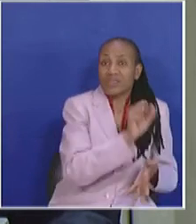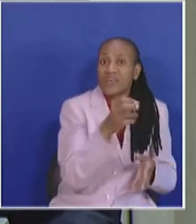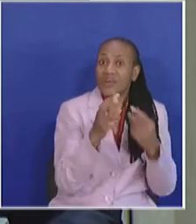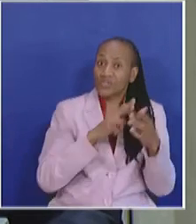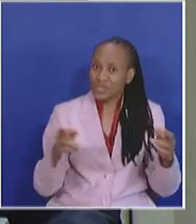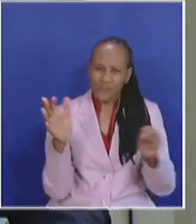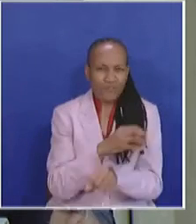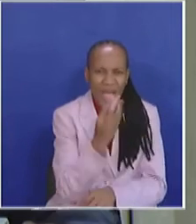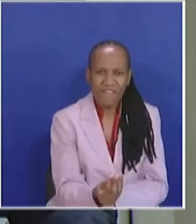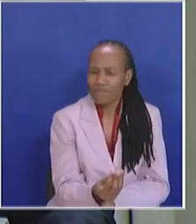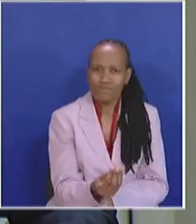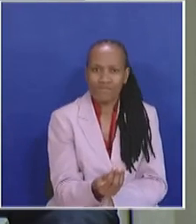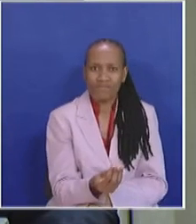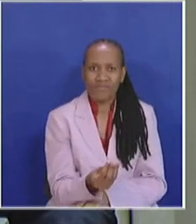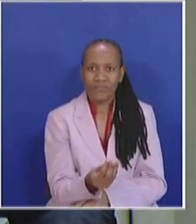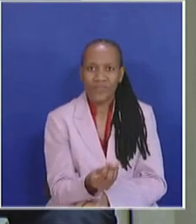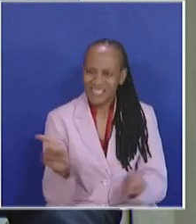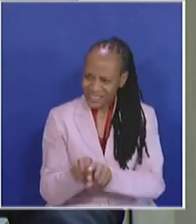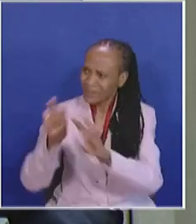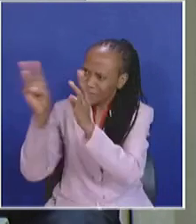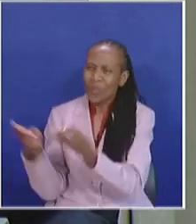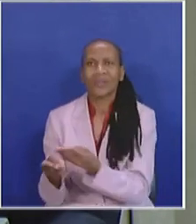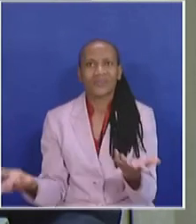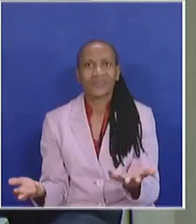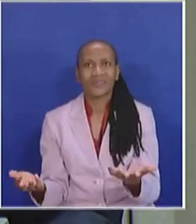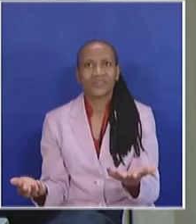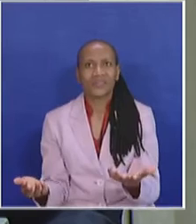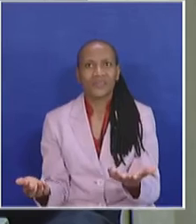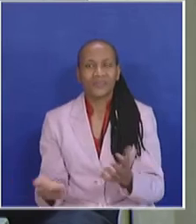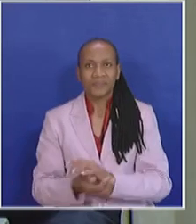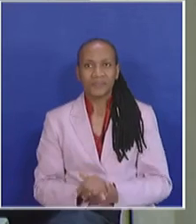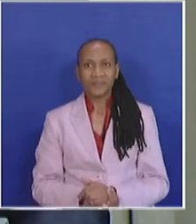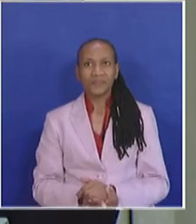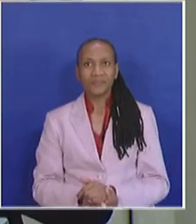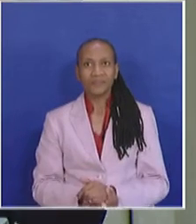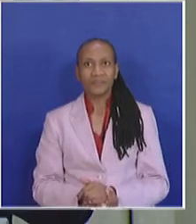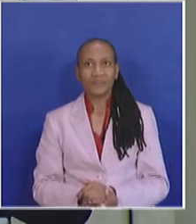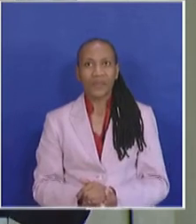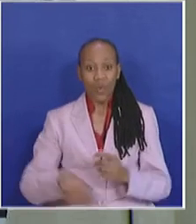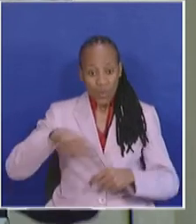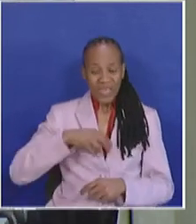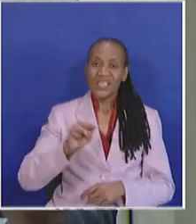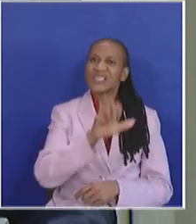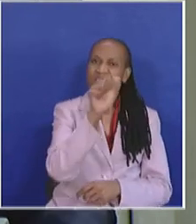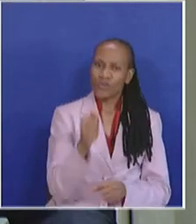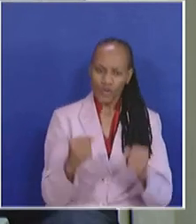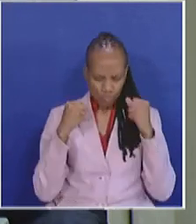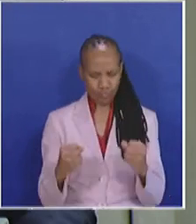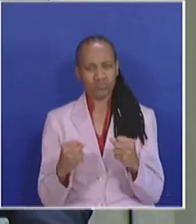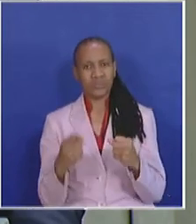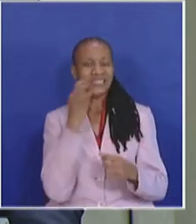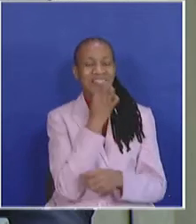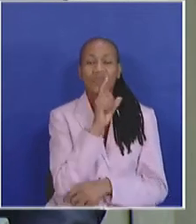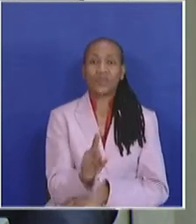world. And how do you relate with those issues under the current global economic environment, upon which South Africa took a bold statement to